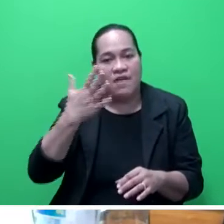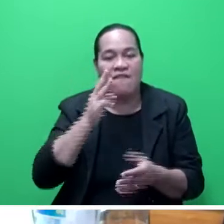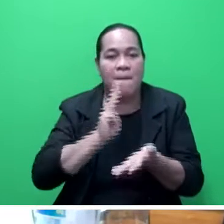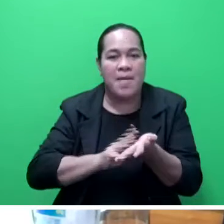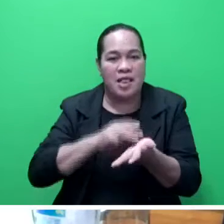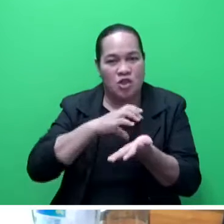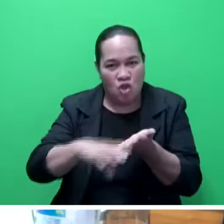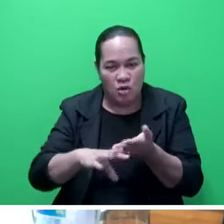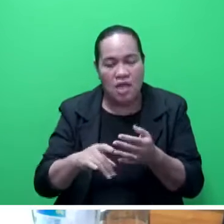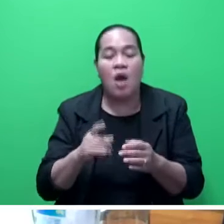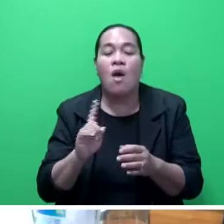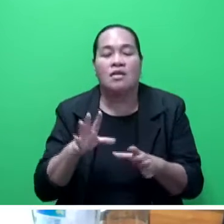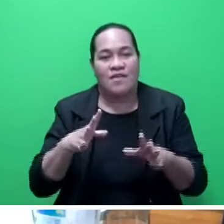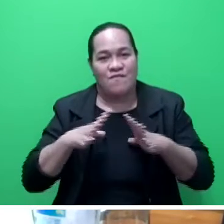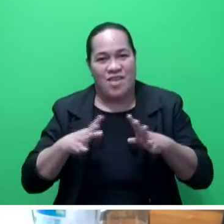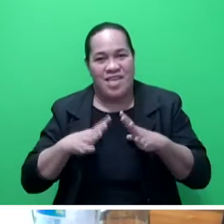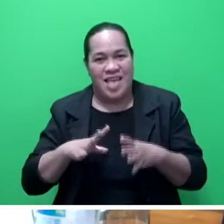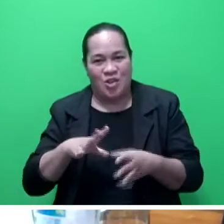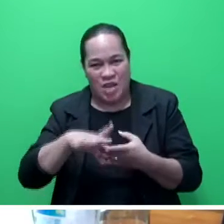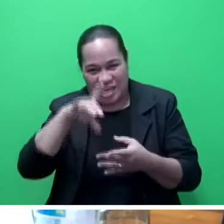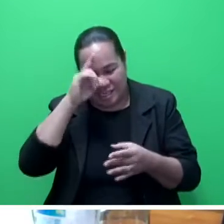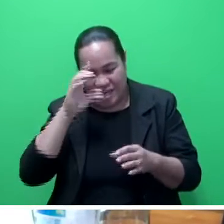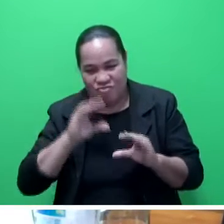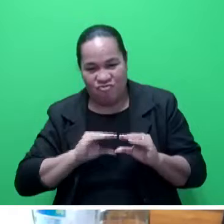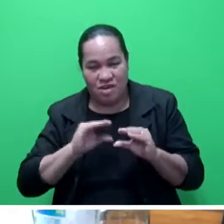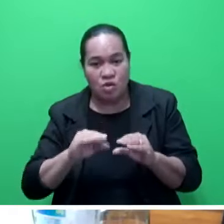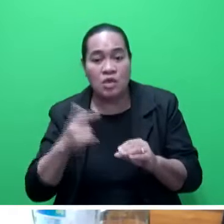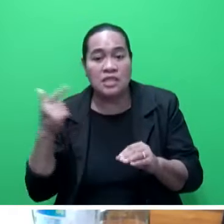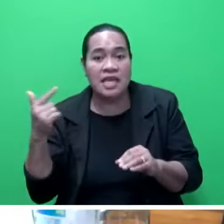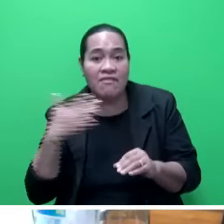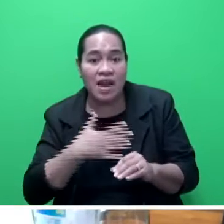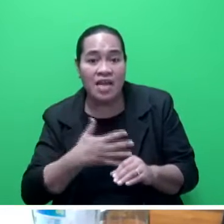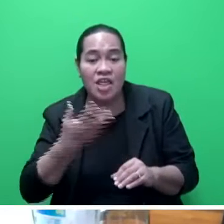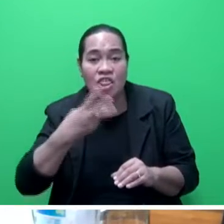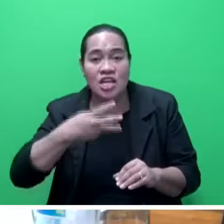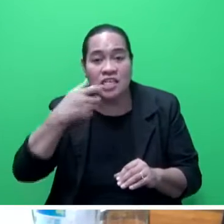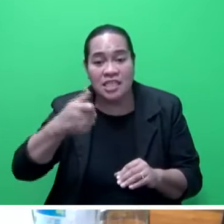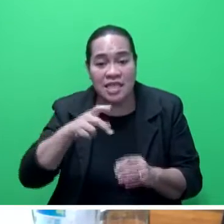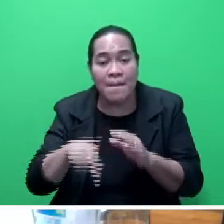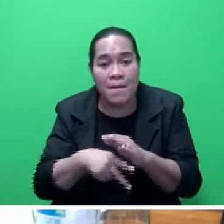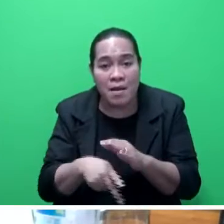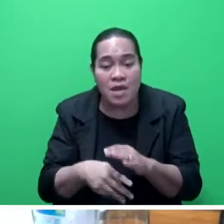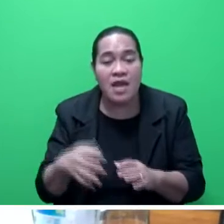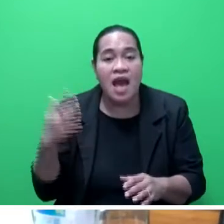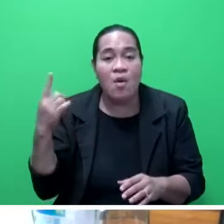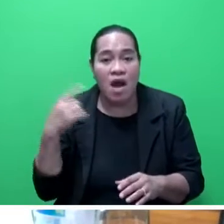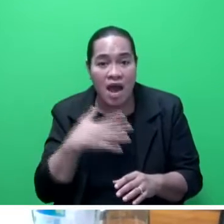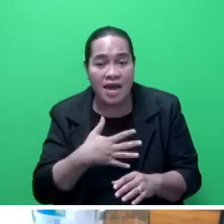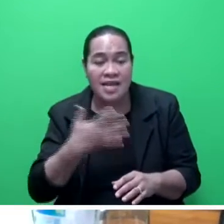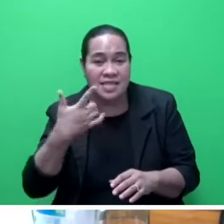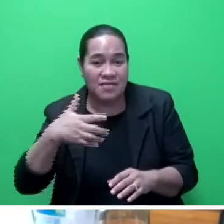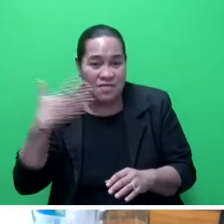the form of free education grant to 736 primary, 175 secondary,